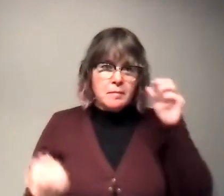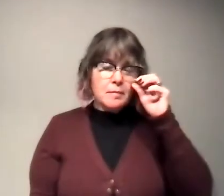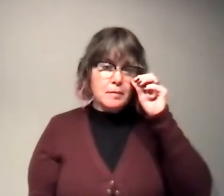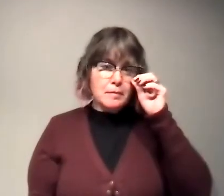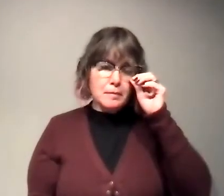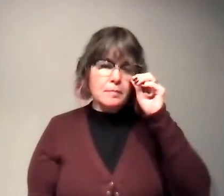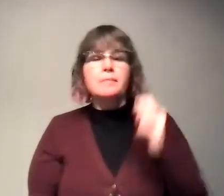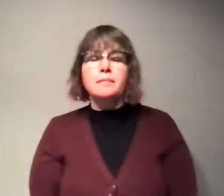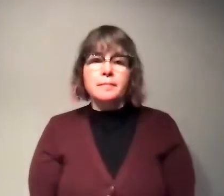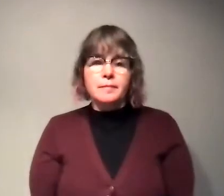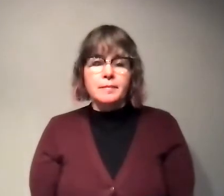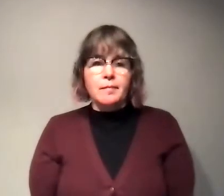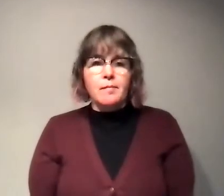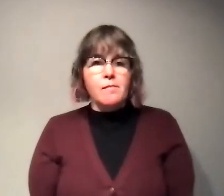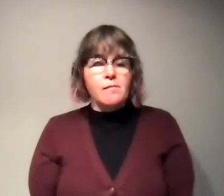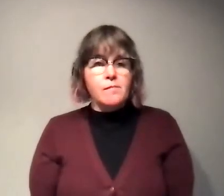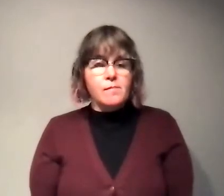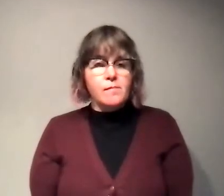we can find you on social media, etc.?